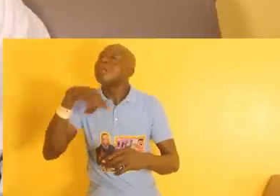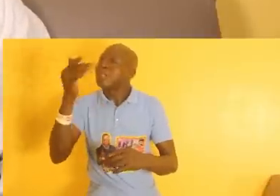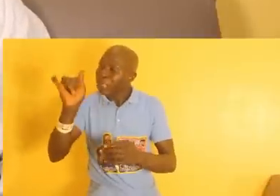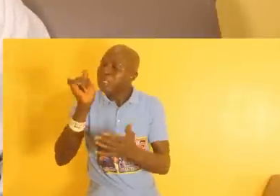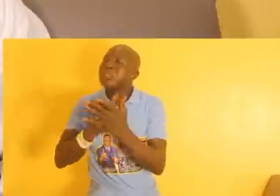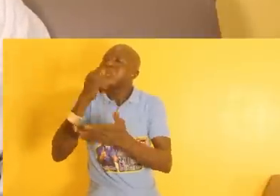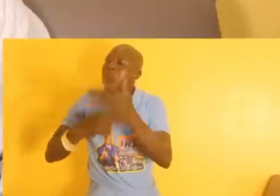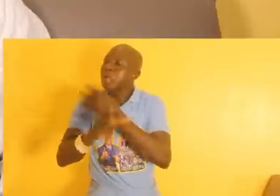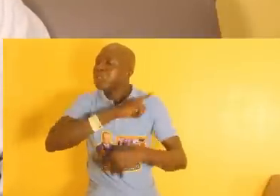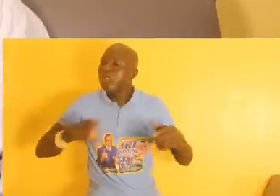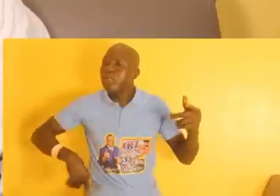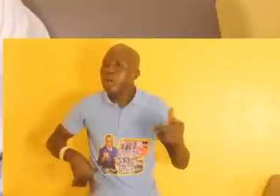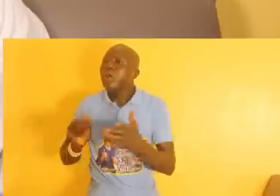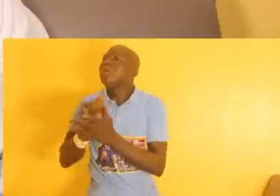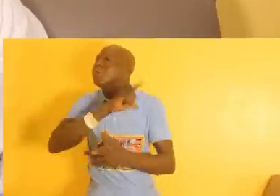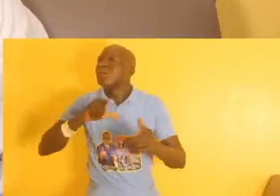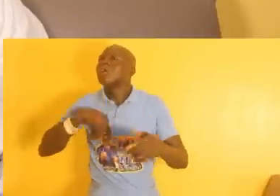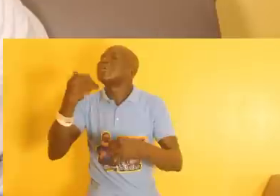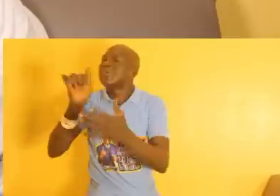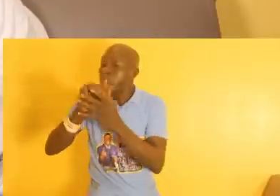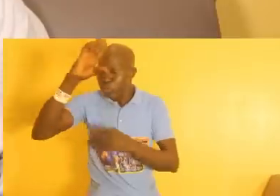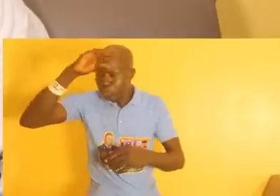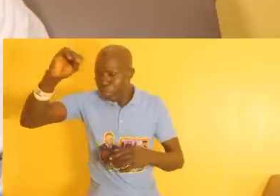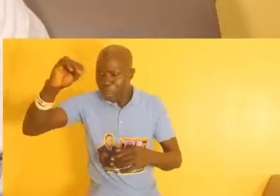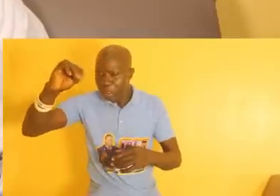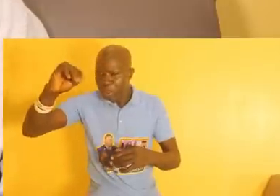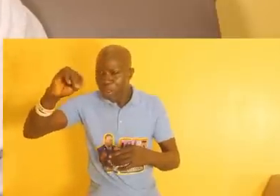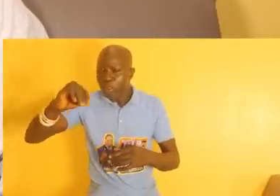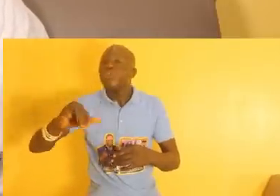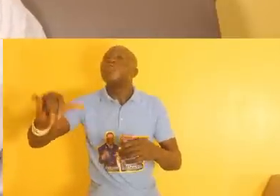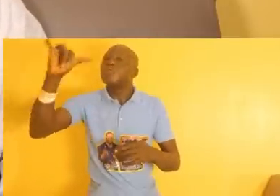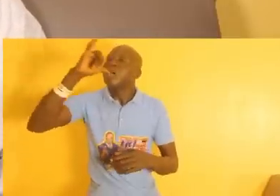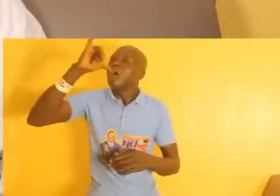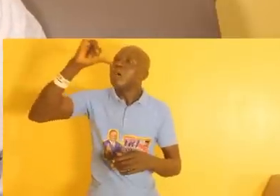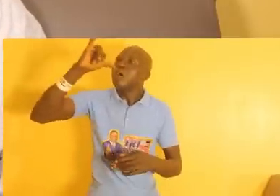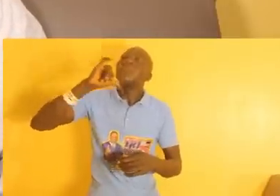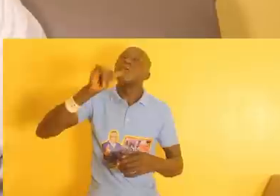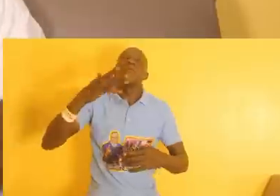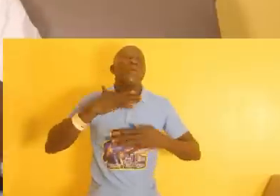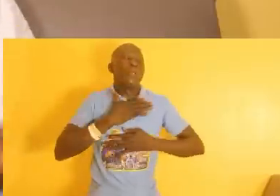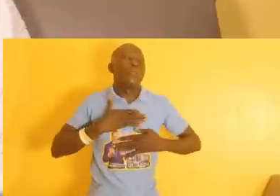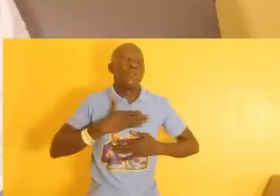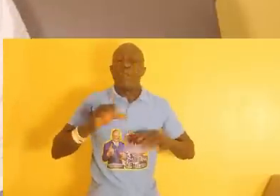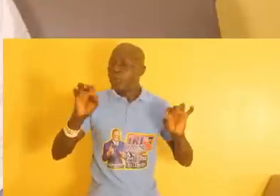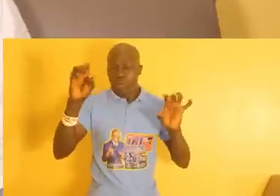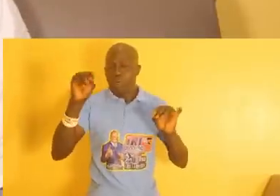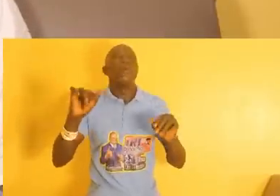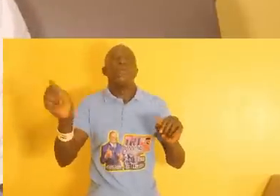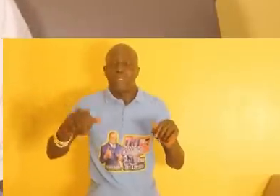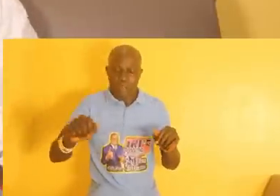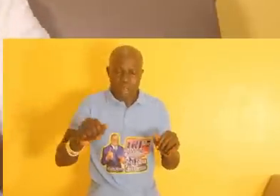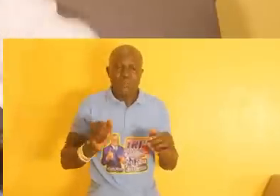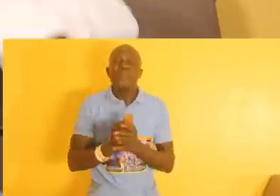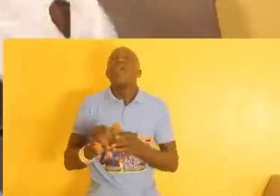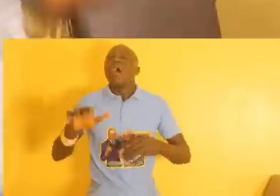thus says the Lord. The Lord said, you man. You are a drunkard. He said yes.